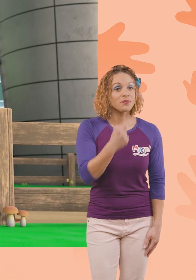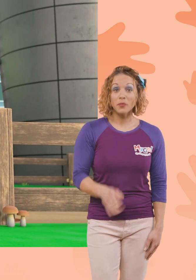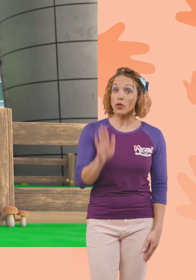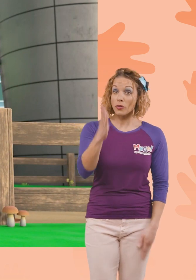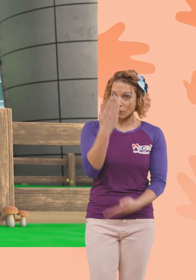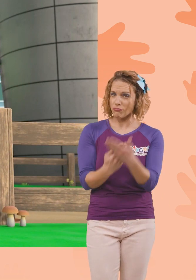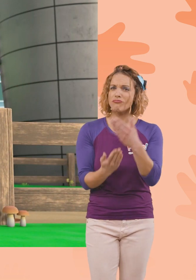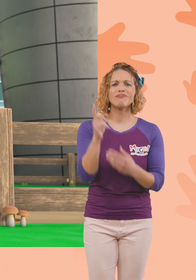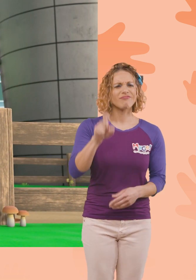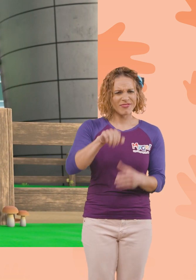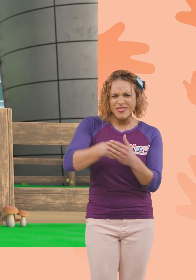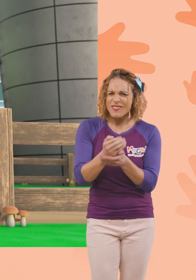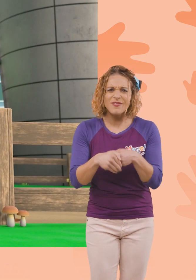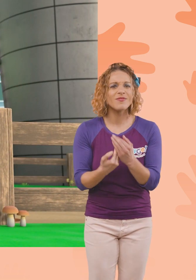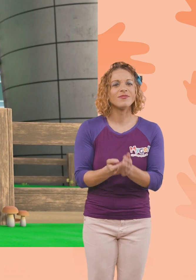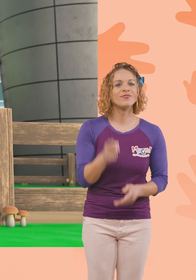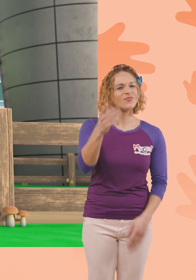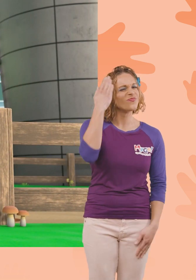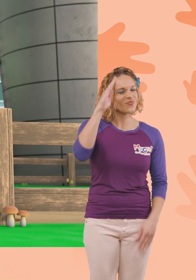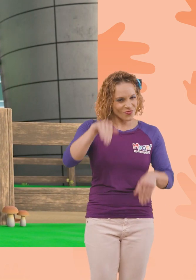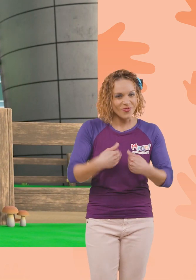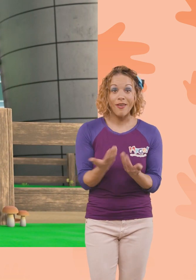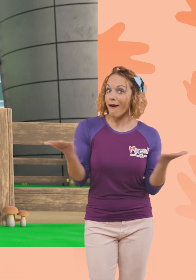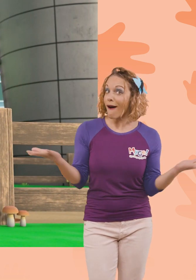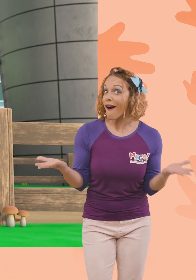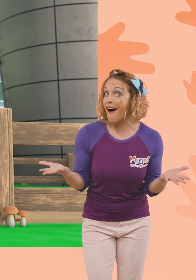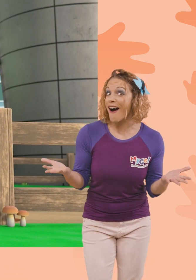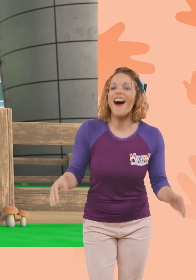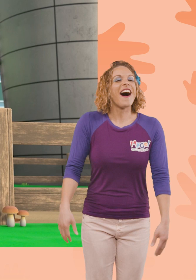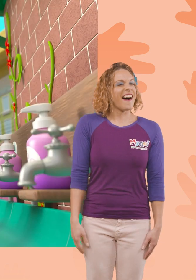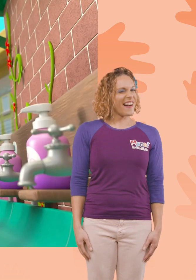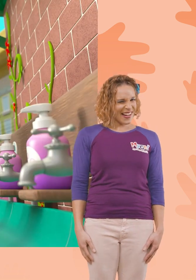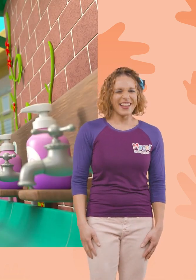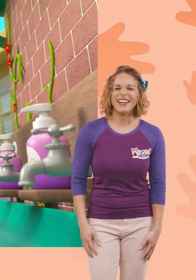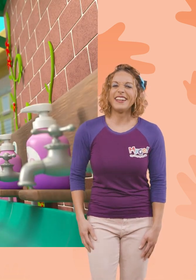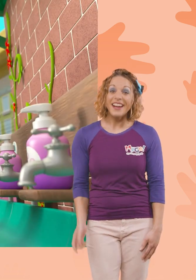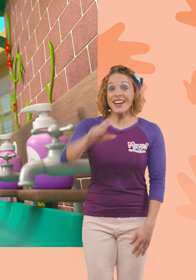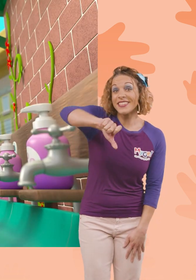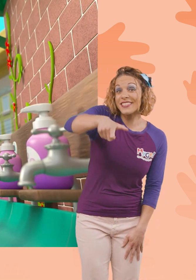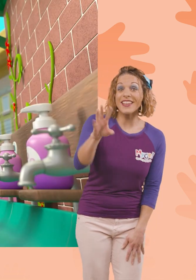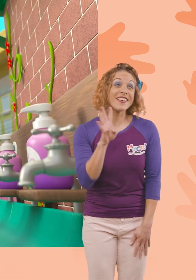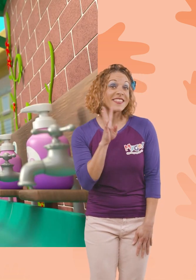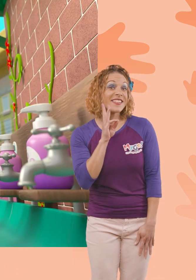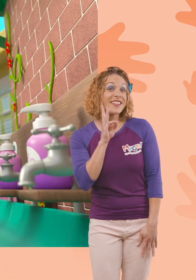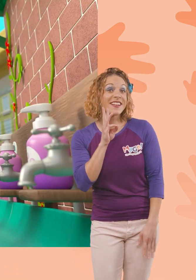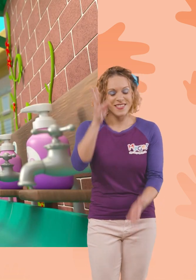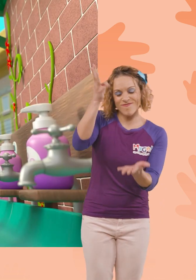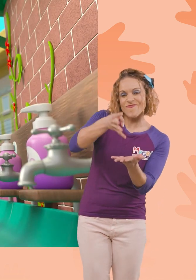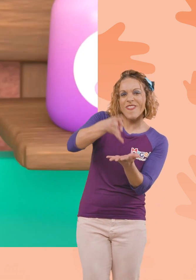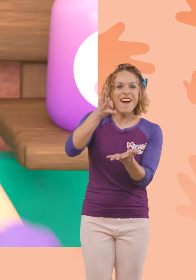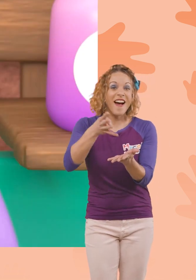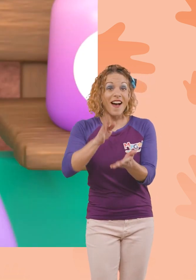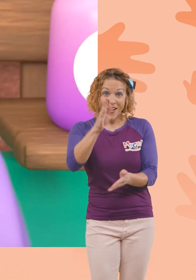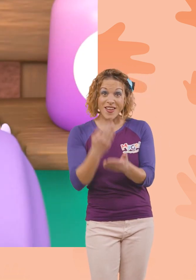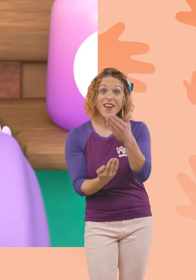or nose, your hands need washing. You know how it goes. Turn on the tap.